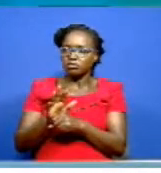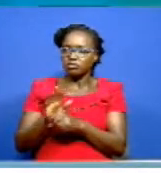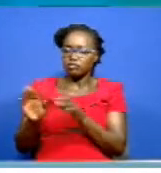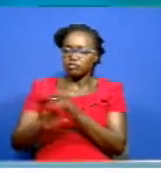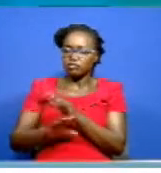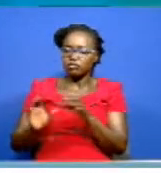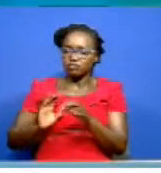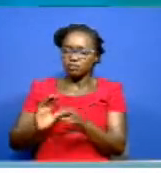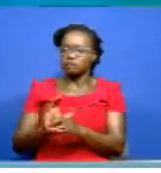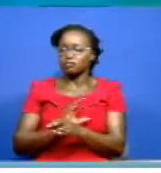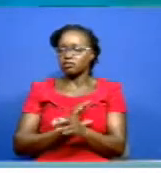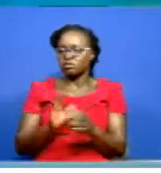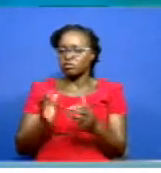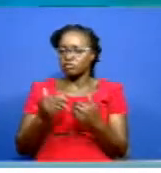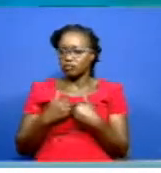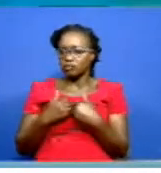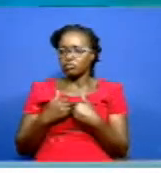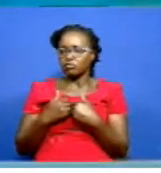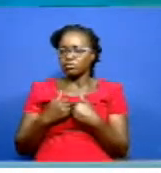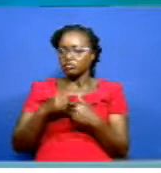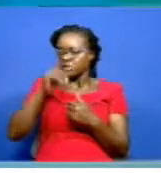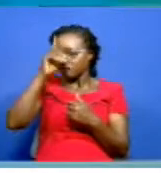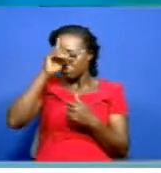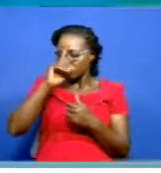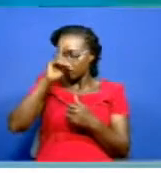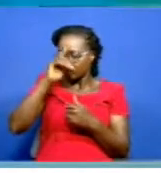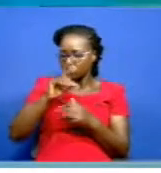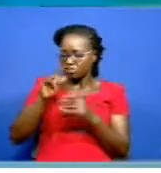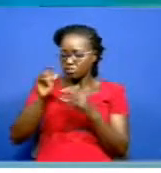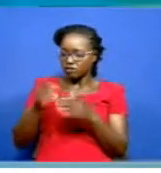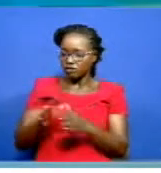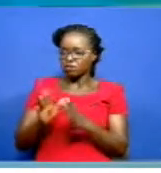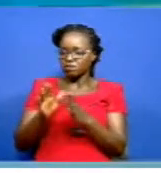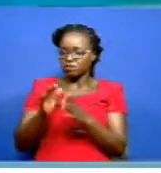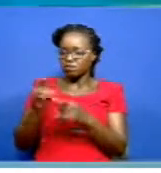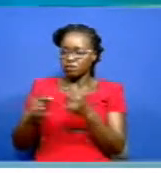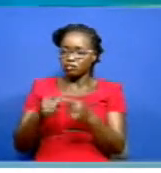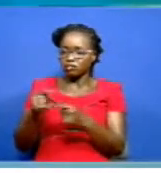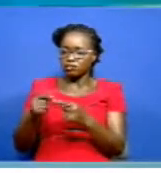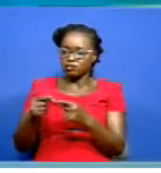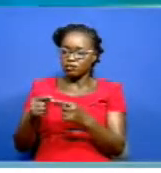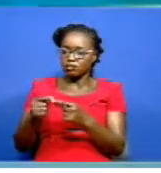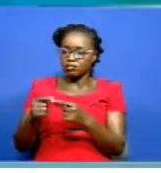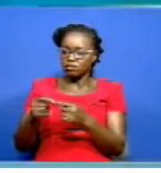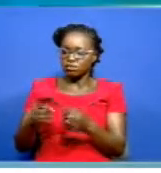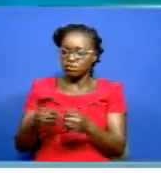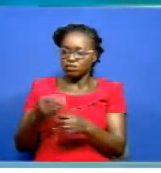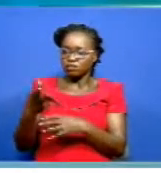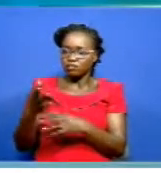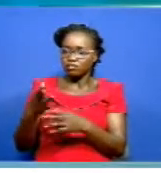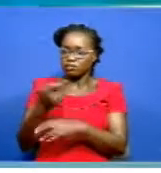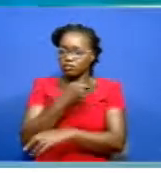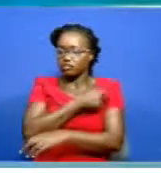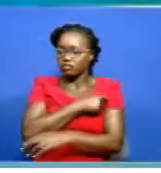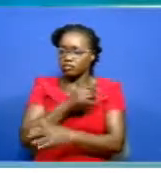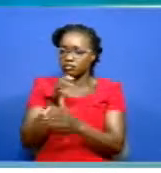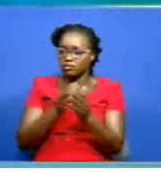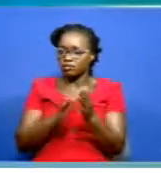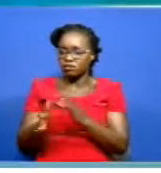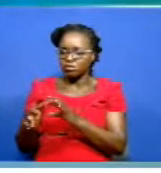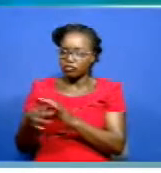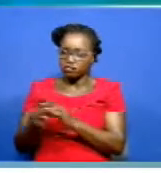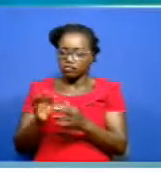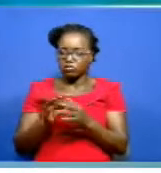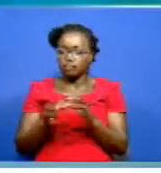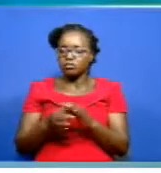which actually looks at very critical aspects of the rolling out of the vaccines. In the planning and coordination,